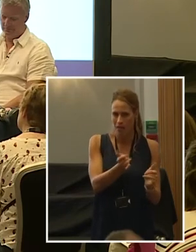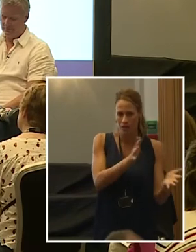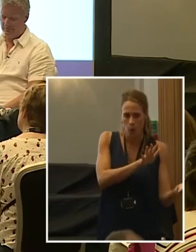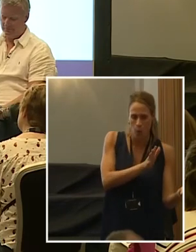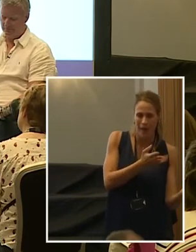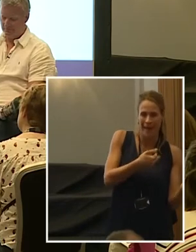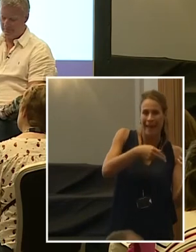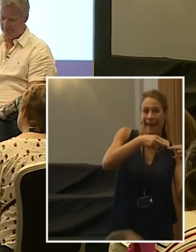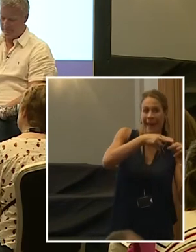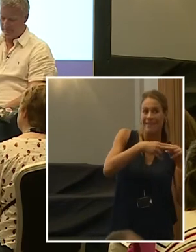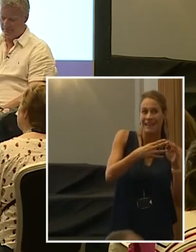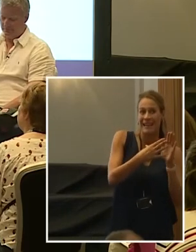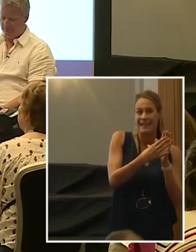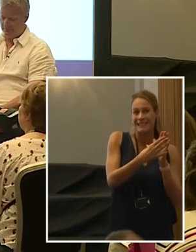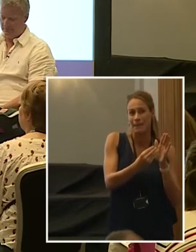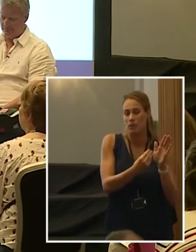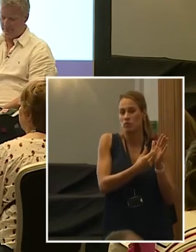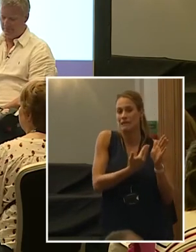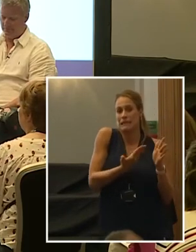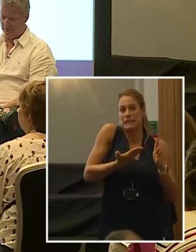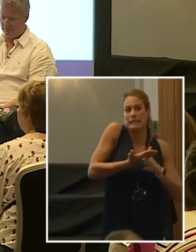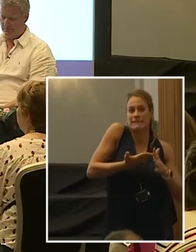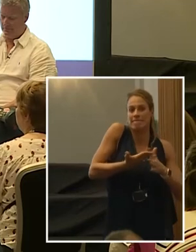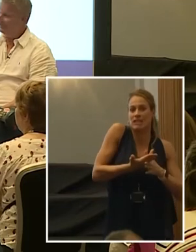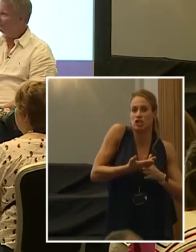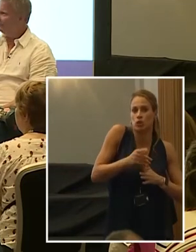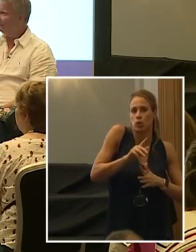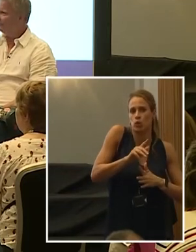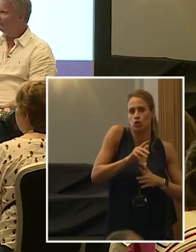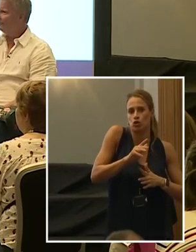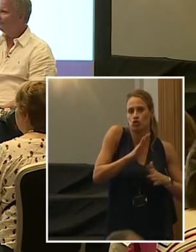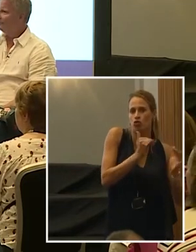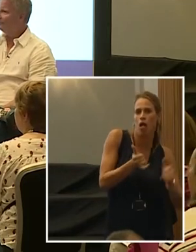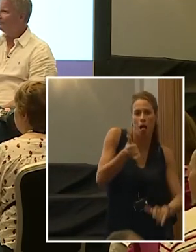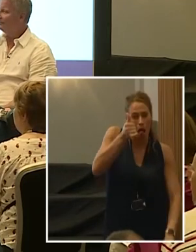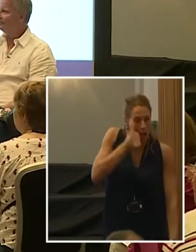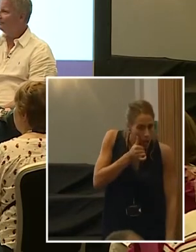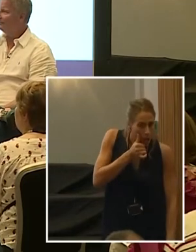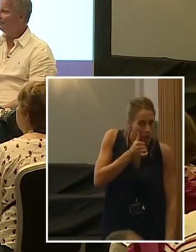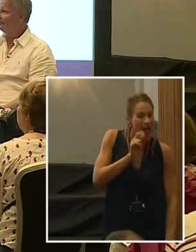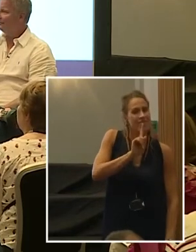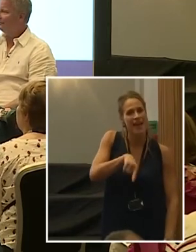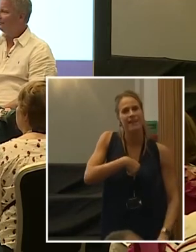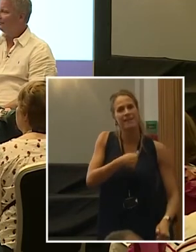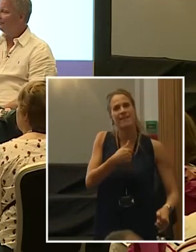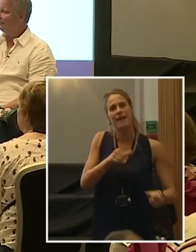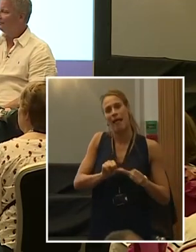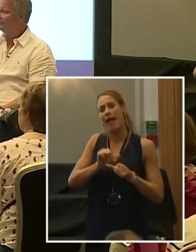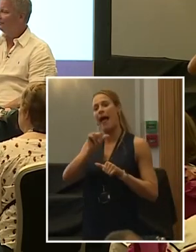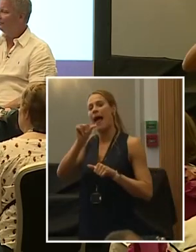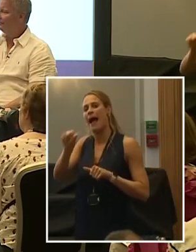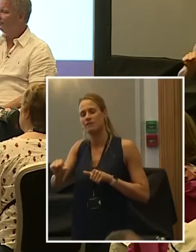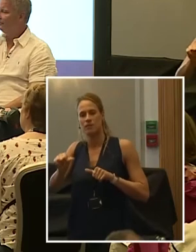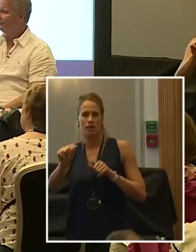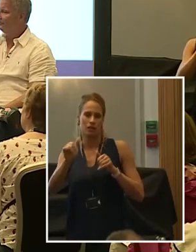example, if it was an interventional trial where you've had an operation and the follow-up trial is, let's say, qualitative research, so trying to